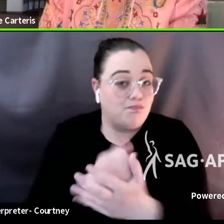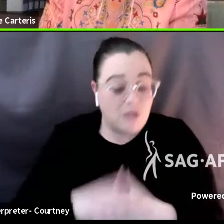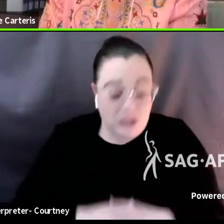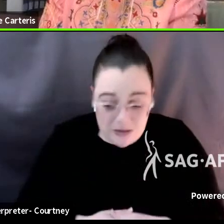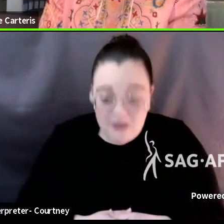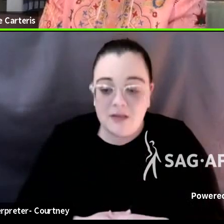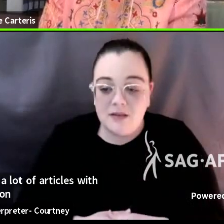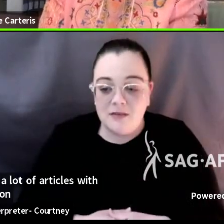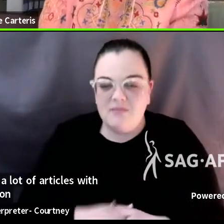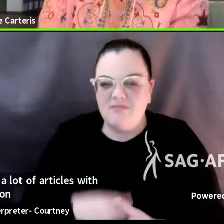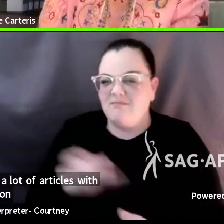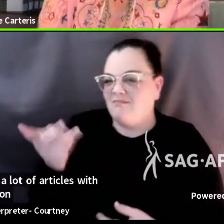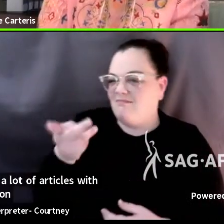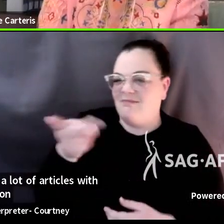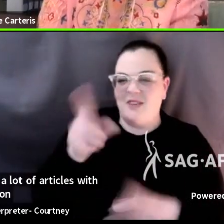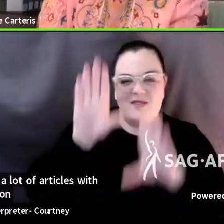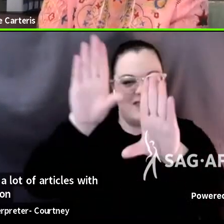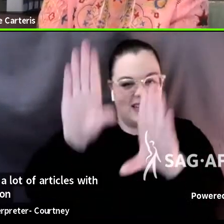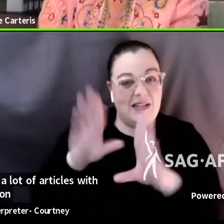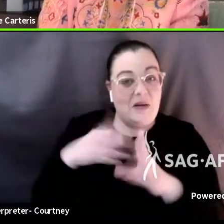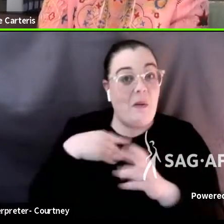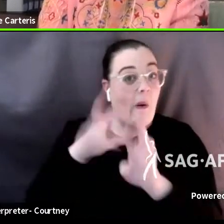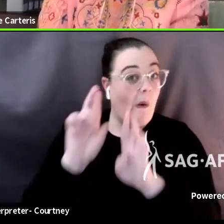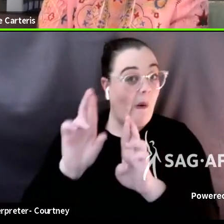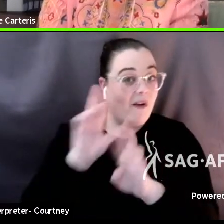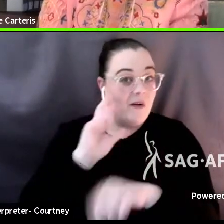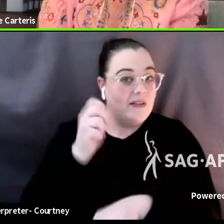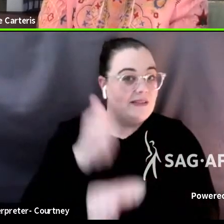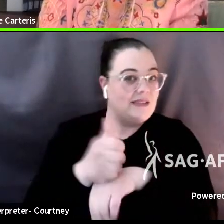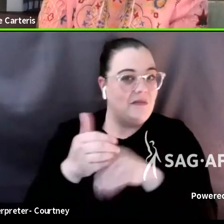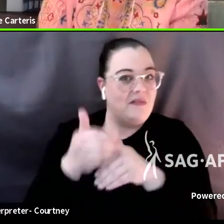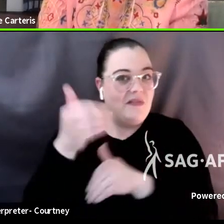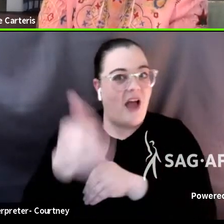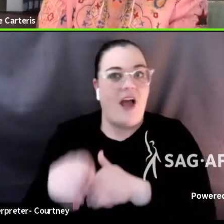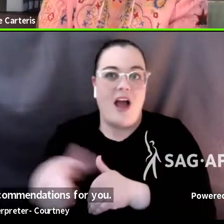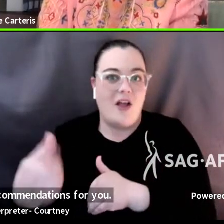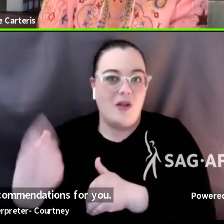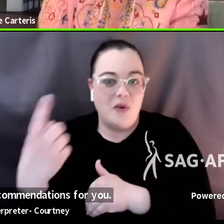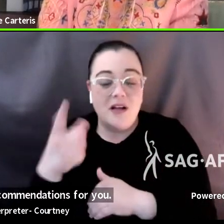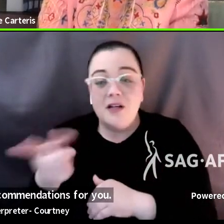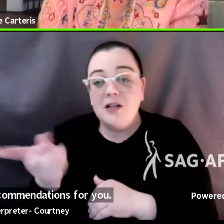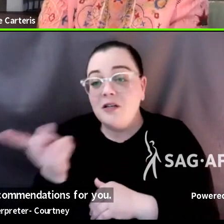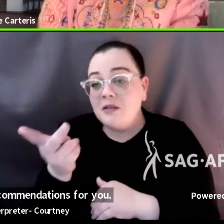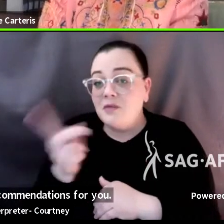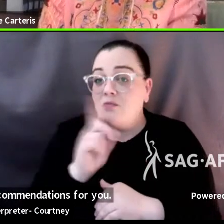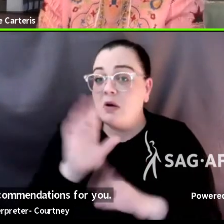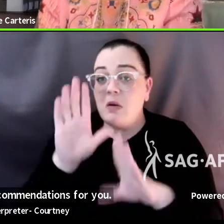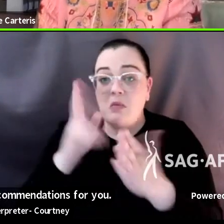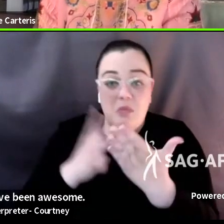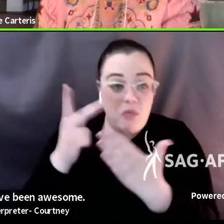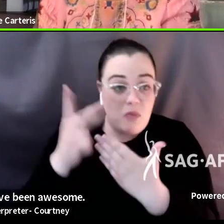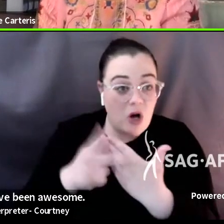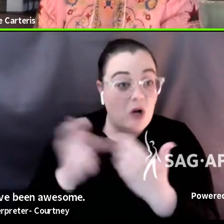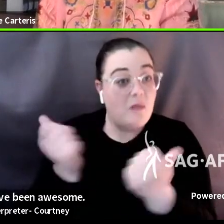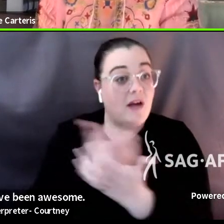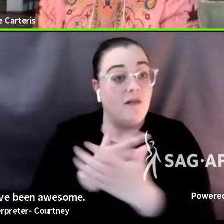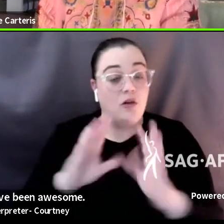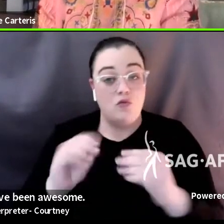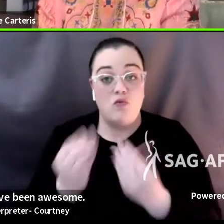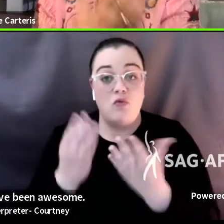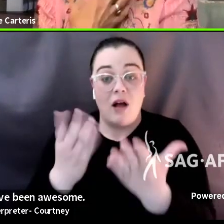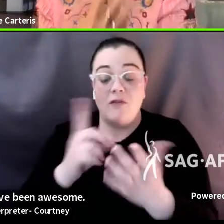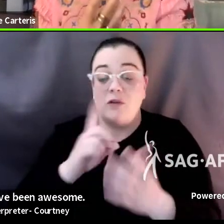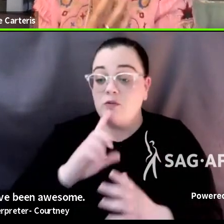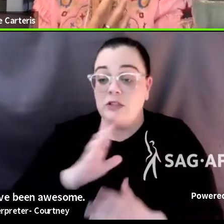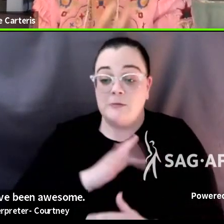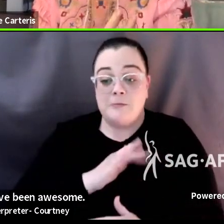going to definitely be trying to see how we can do this. It's been really, your program, what you've been offering is really something that